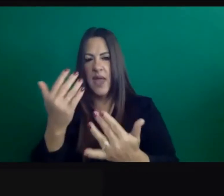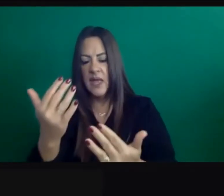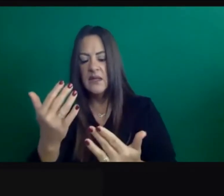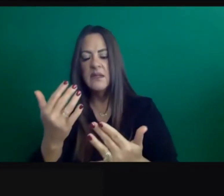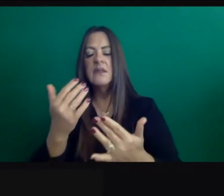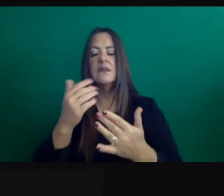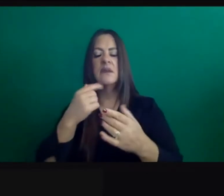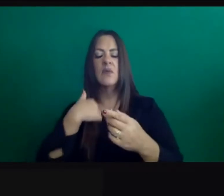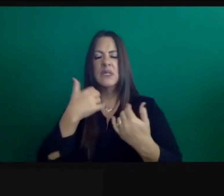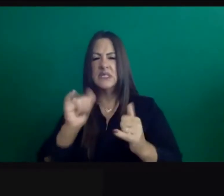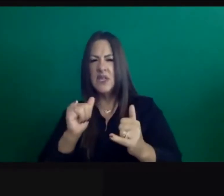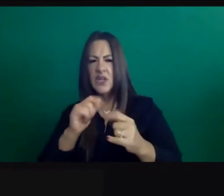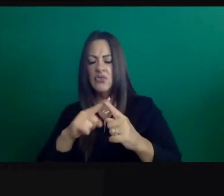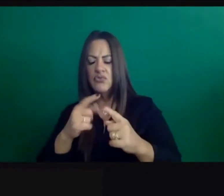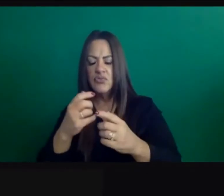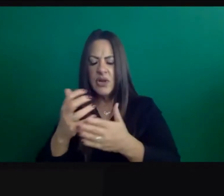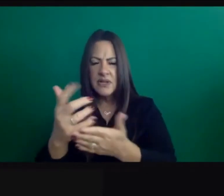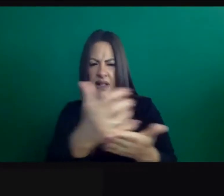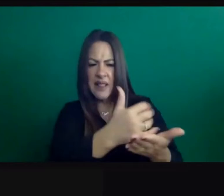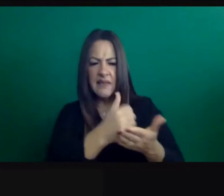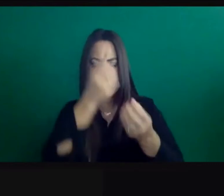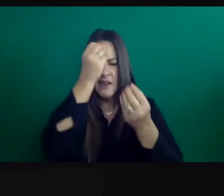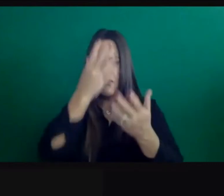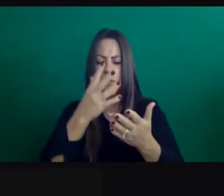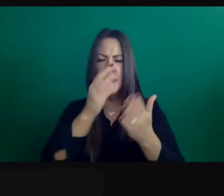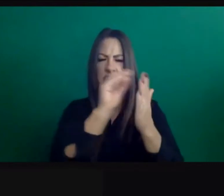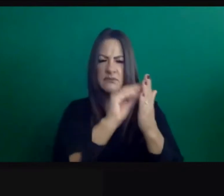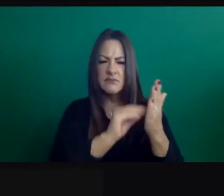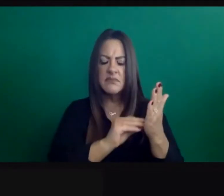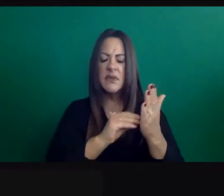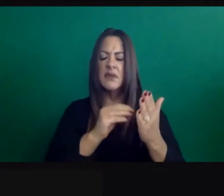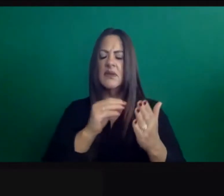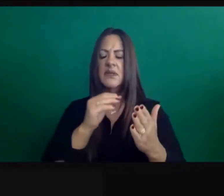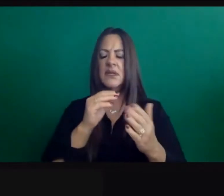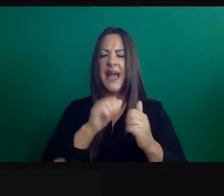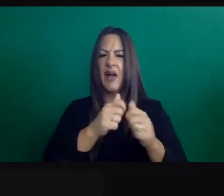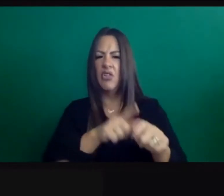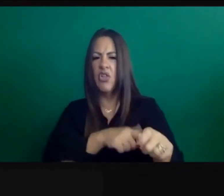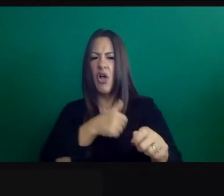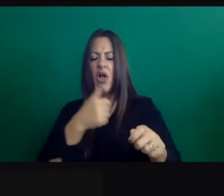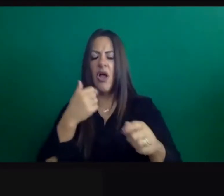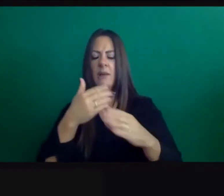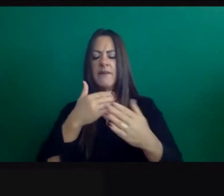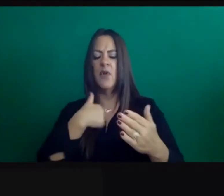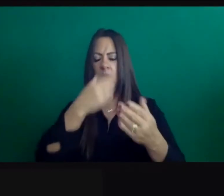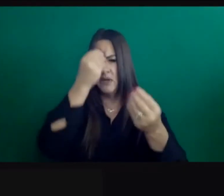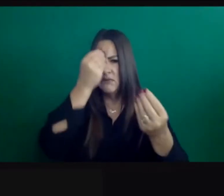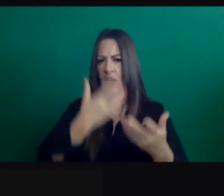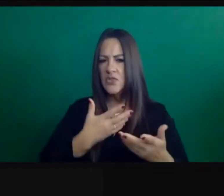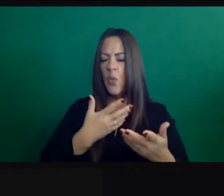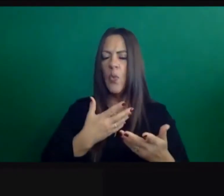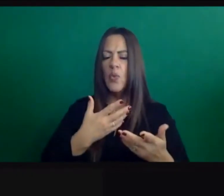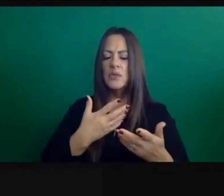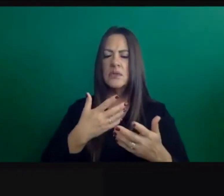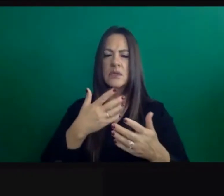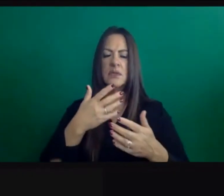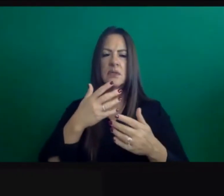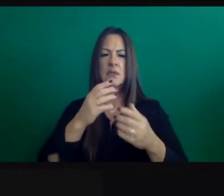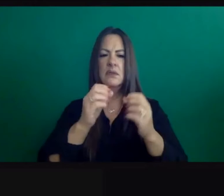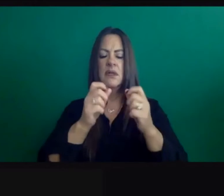through determining exactly what that delay looks like. So your point that we were 250 odd